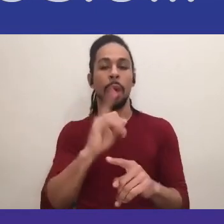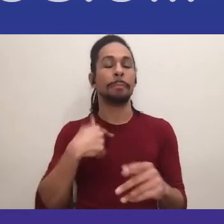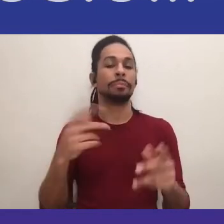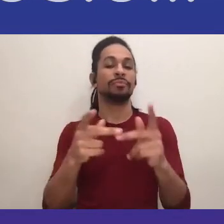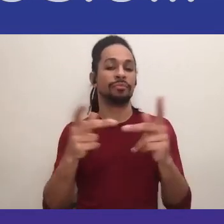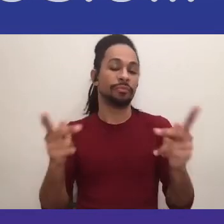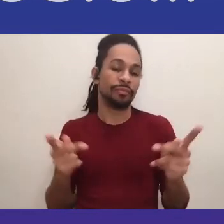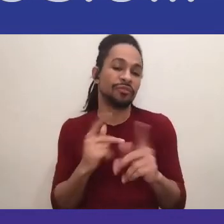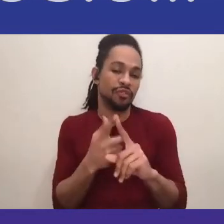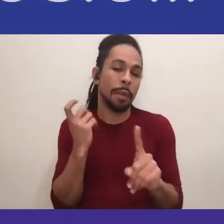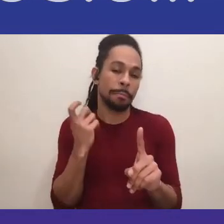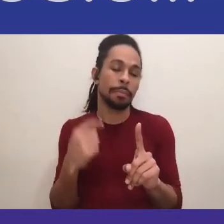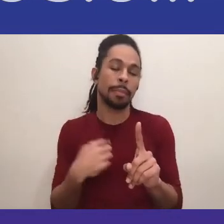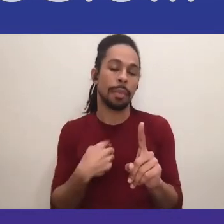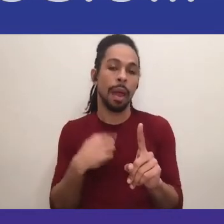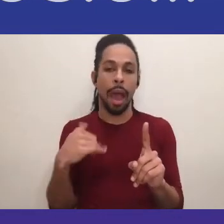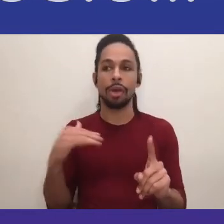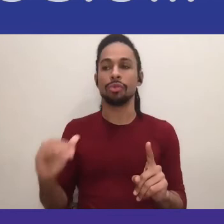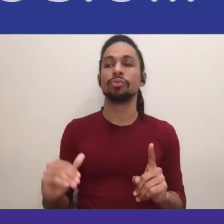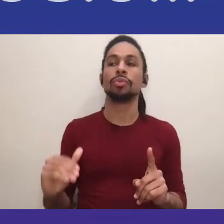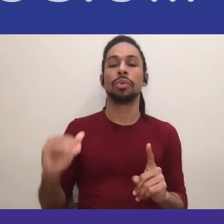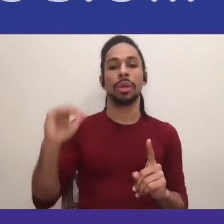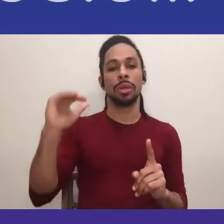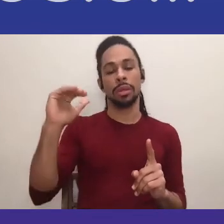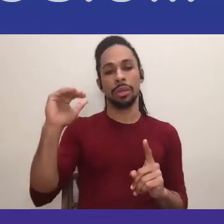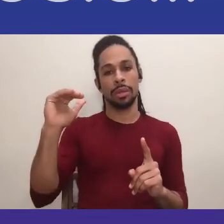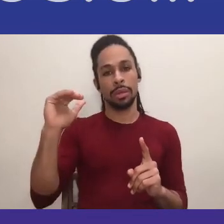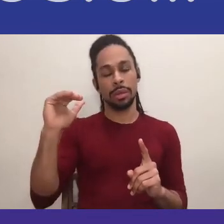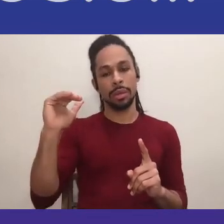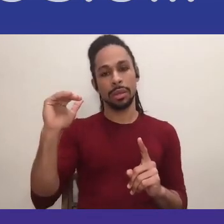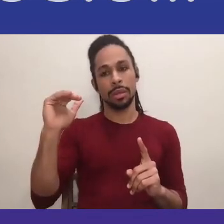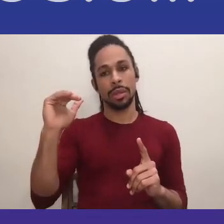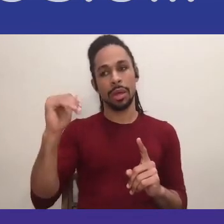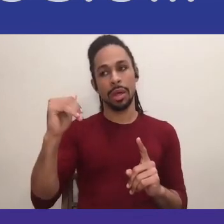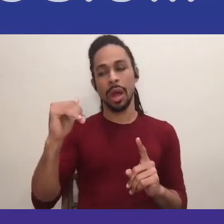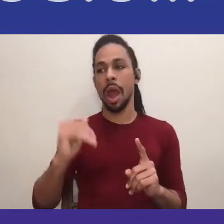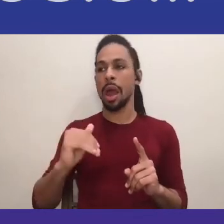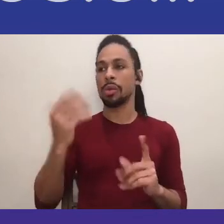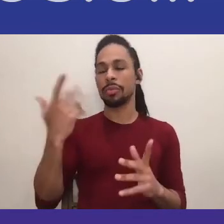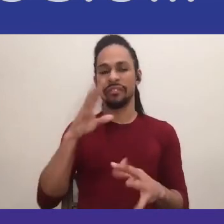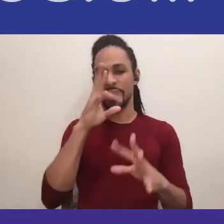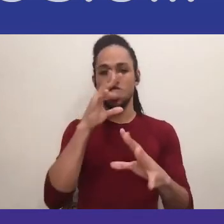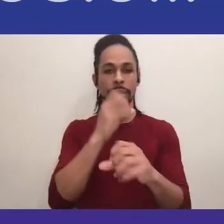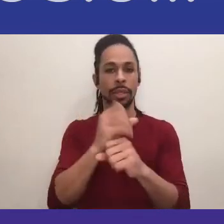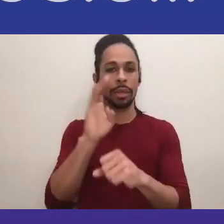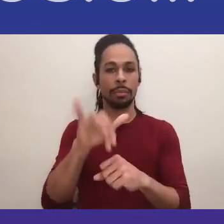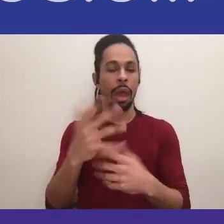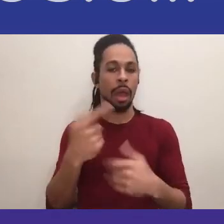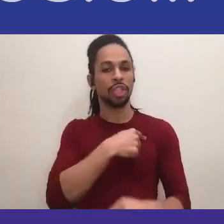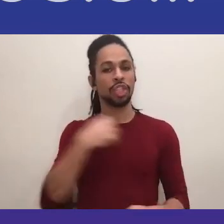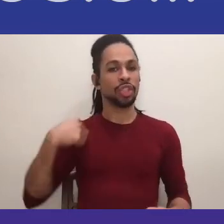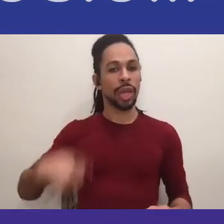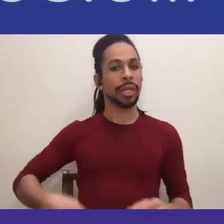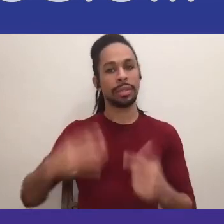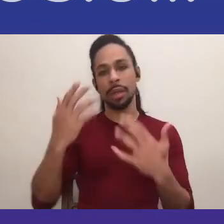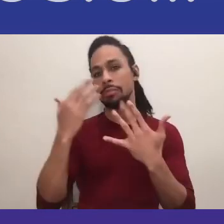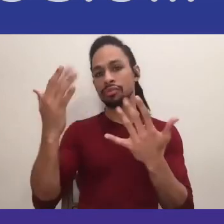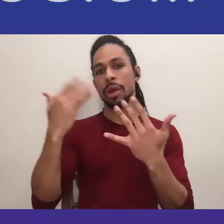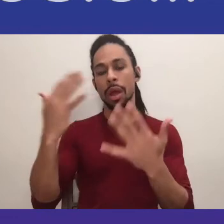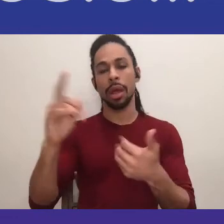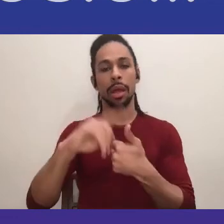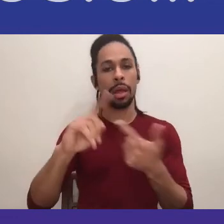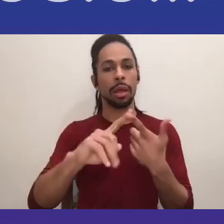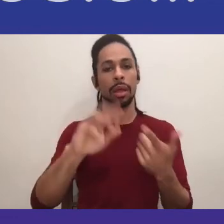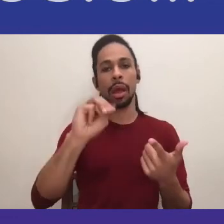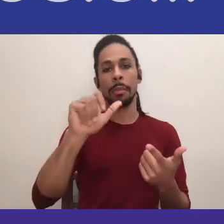I grew up fascinated by Chinese opera and by Malcolm